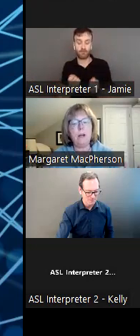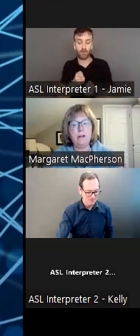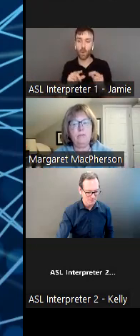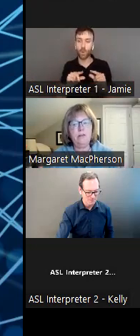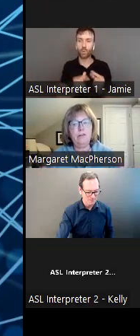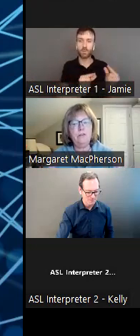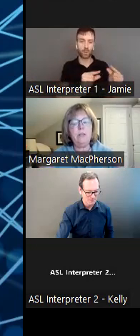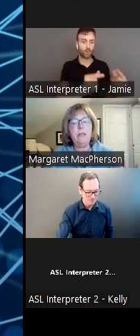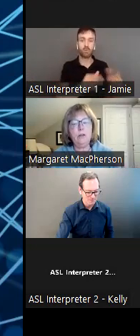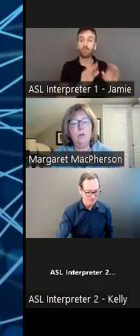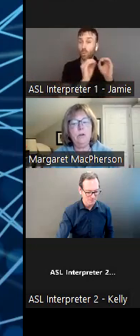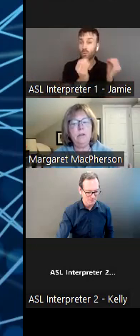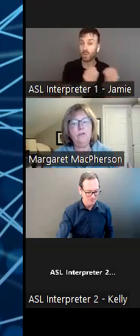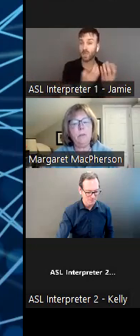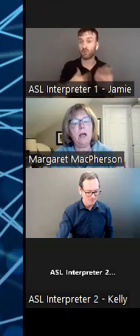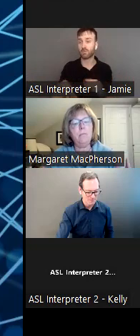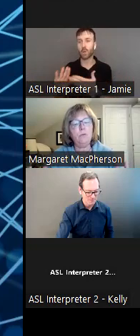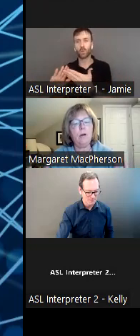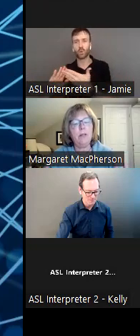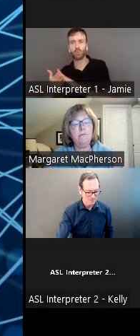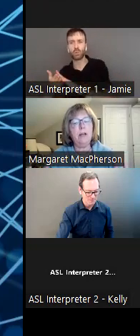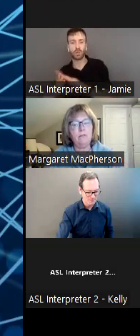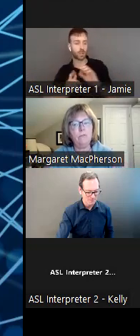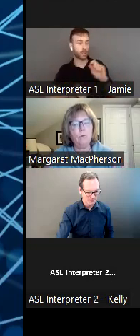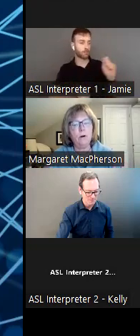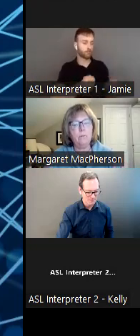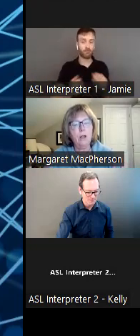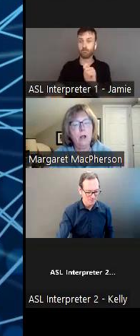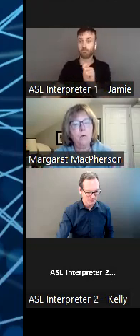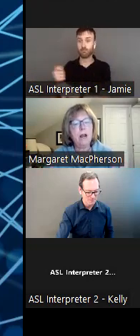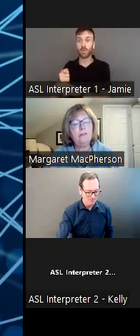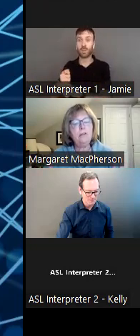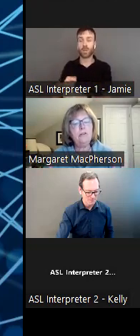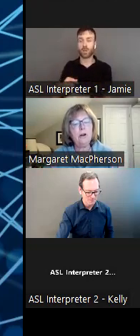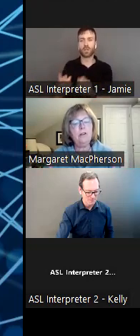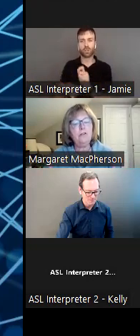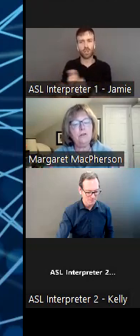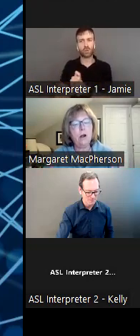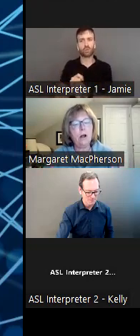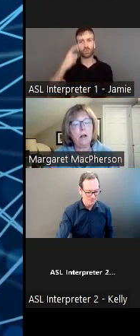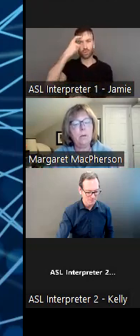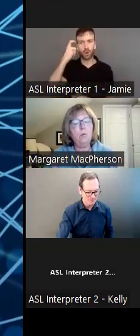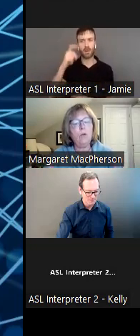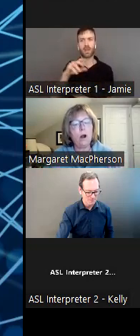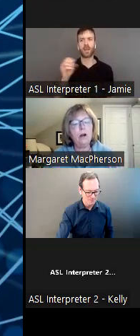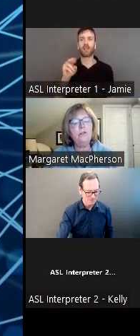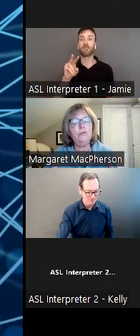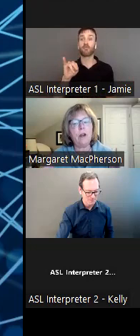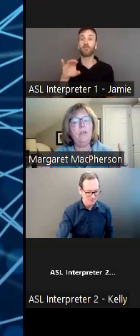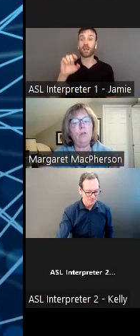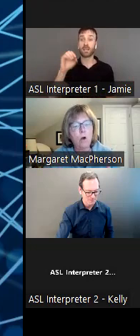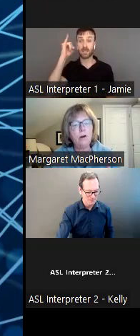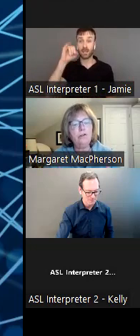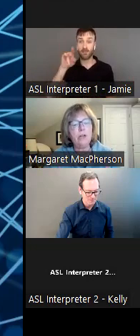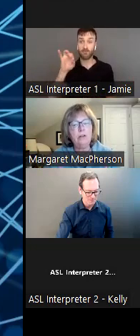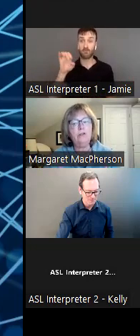in organizations, in communities, to become trauma and violence informed, we're actually starting to talk about